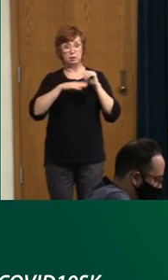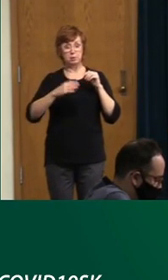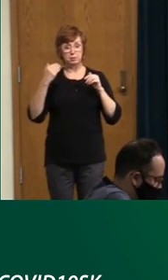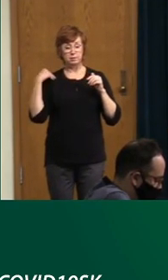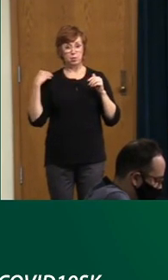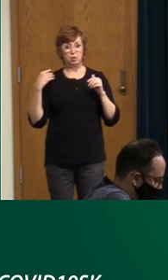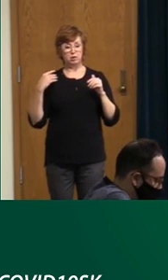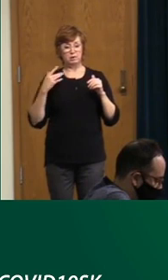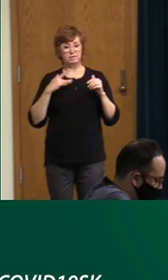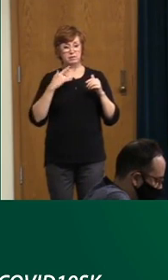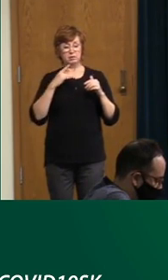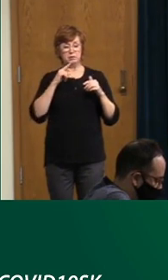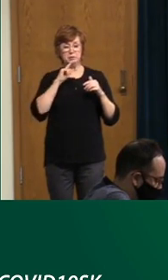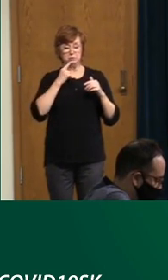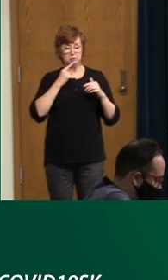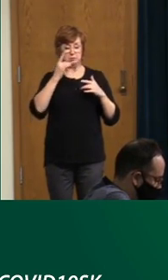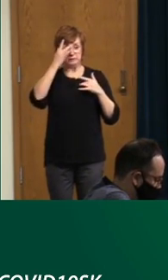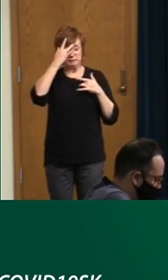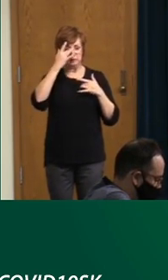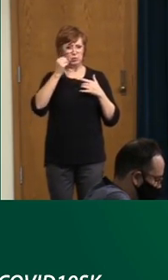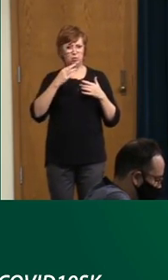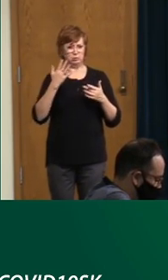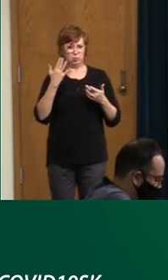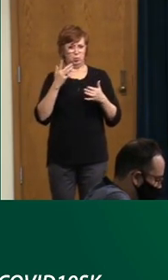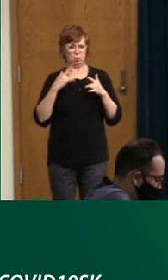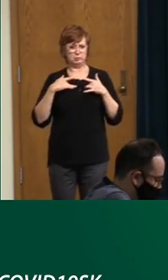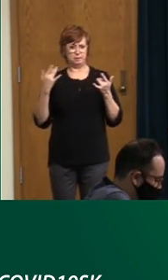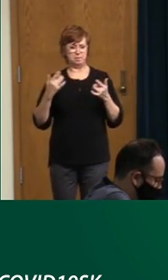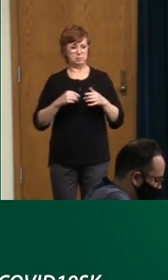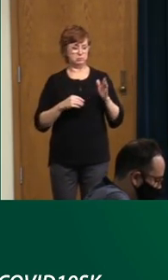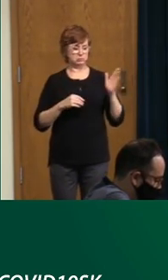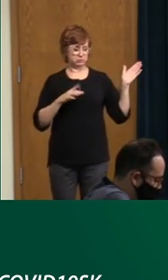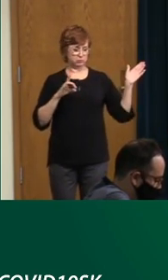So my initial assessment is that the